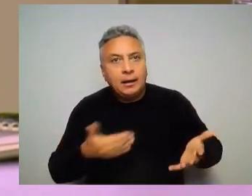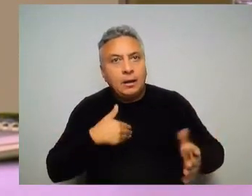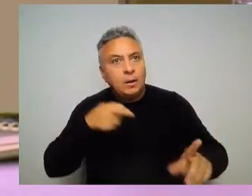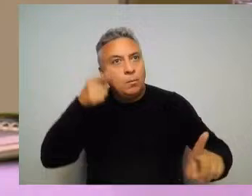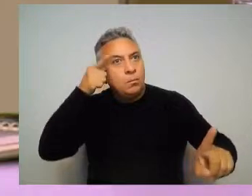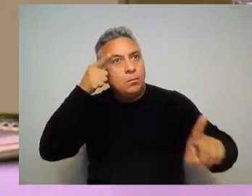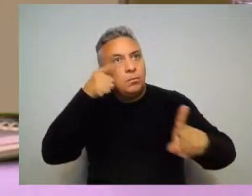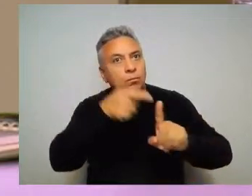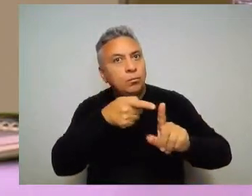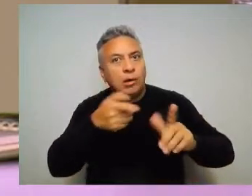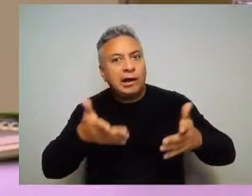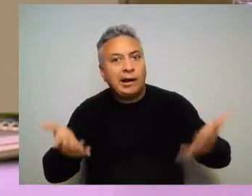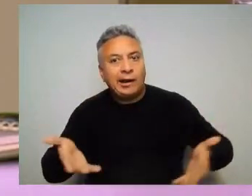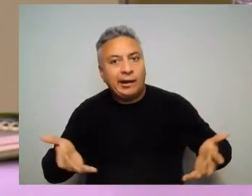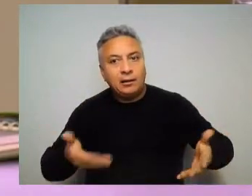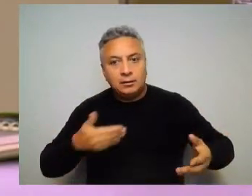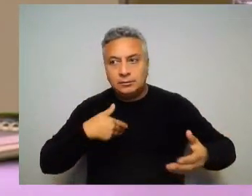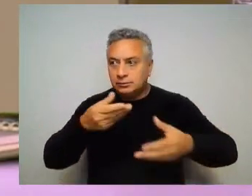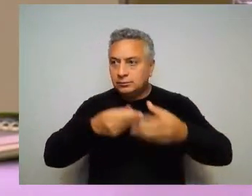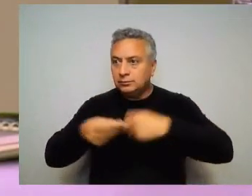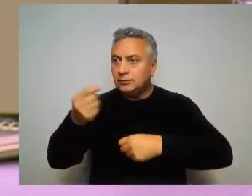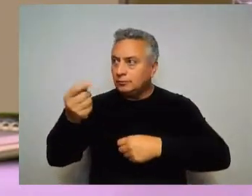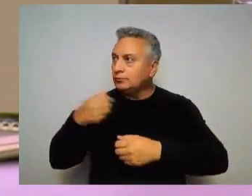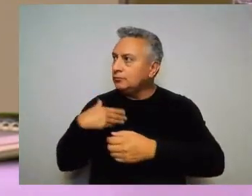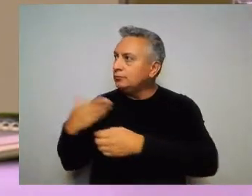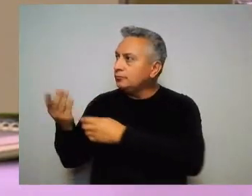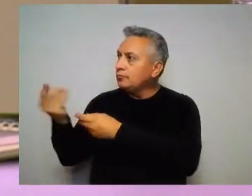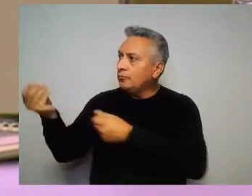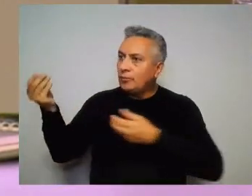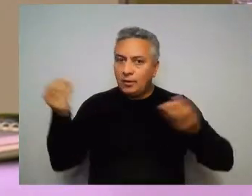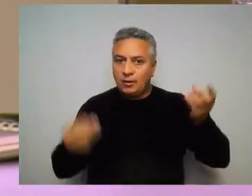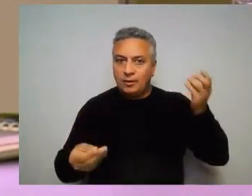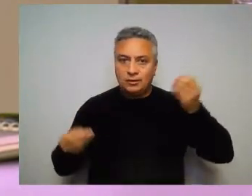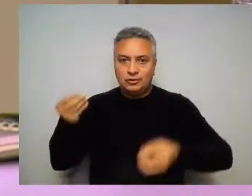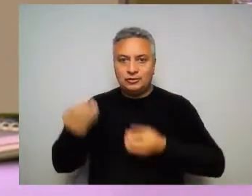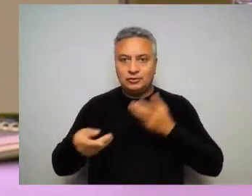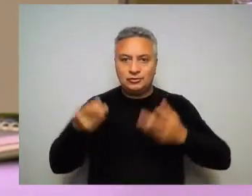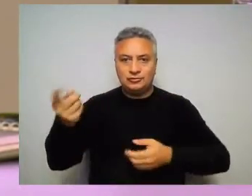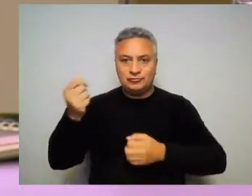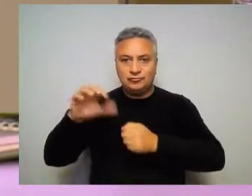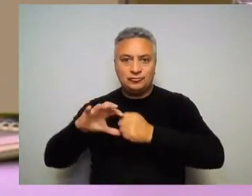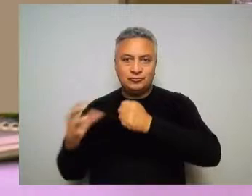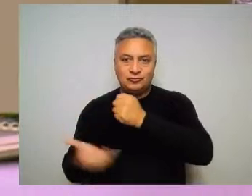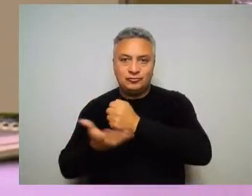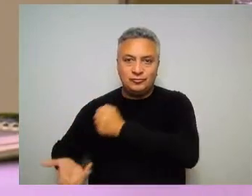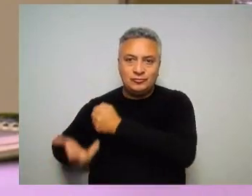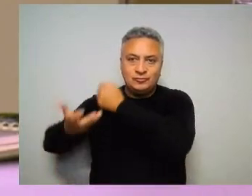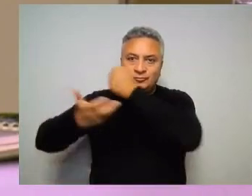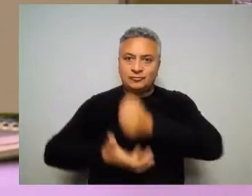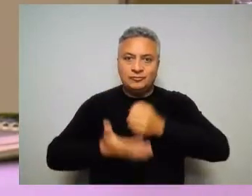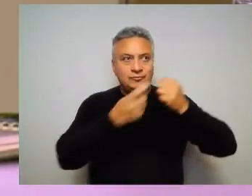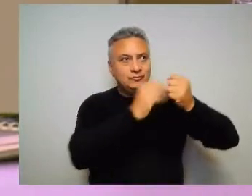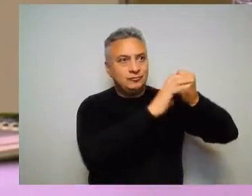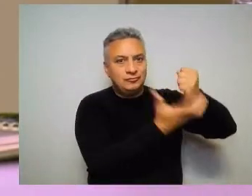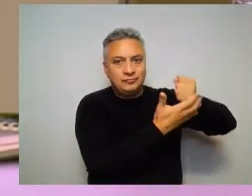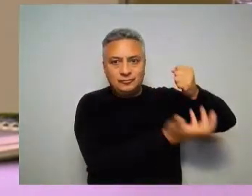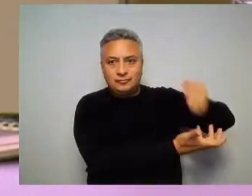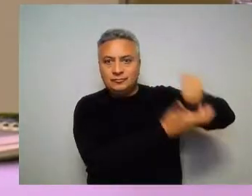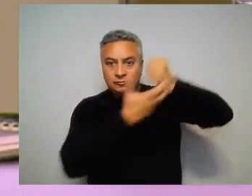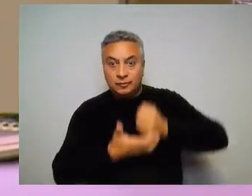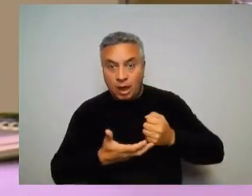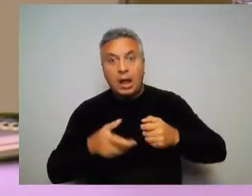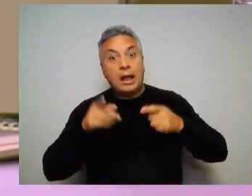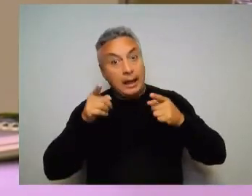it that I'm going to give back to society so that society can finance my effort with public resources? And I think that